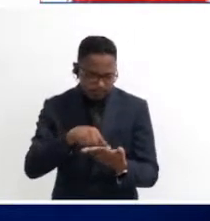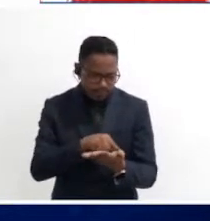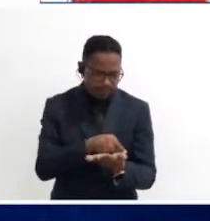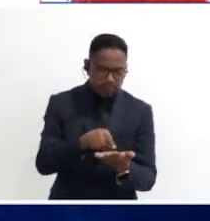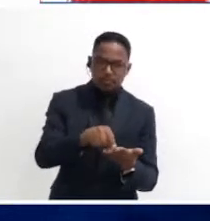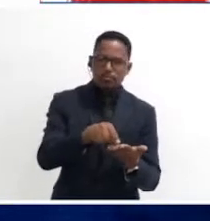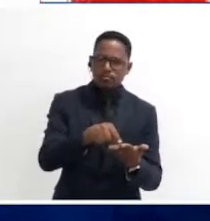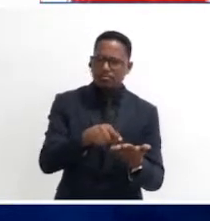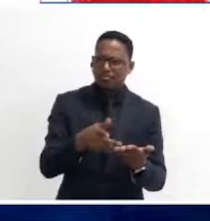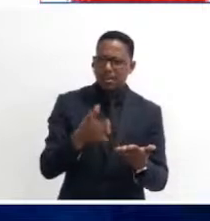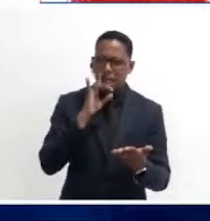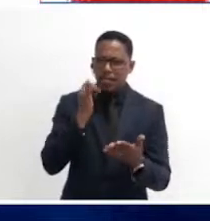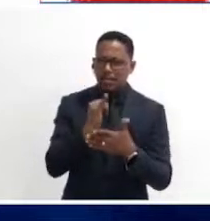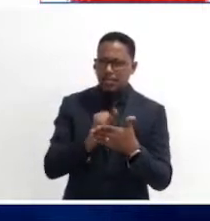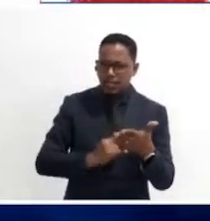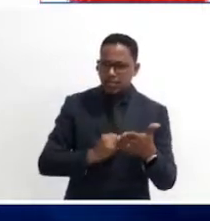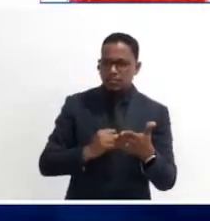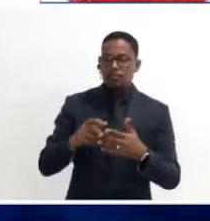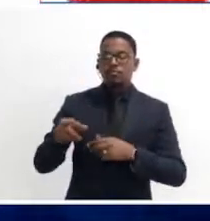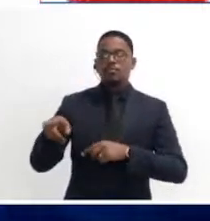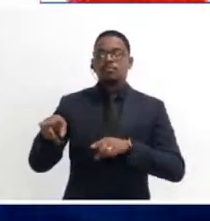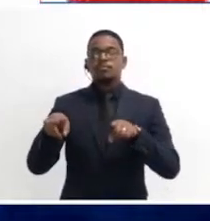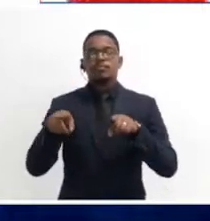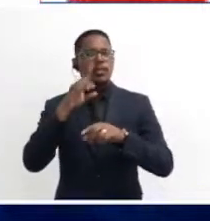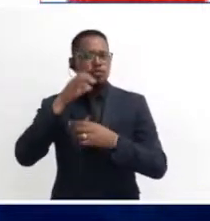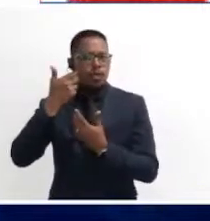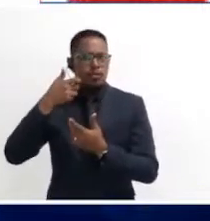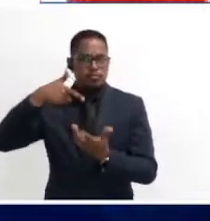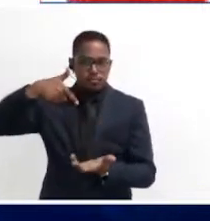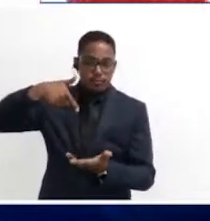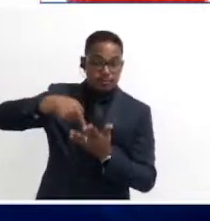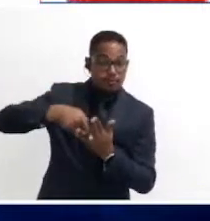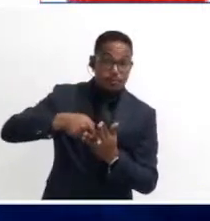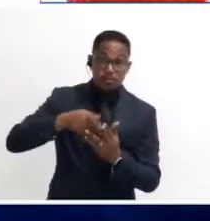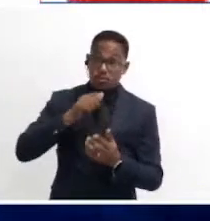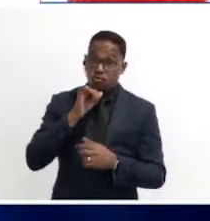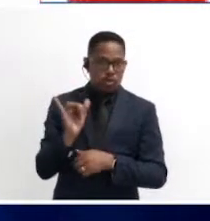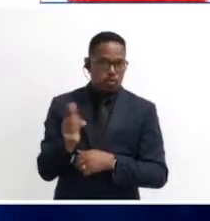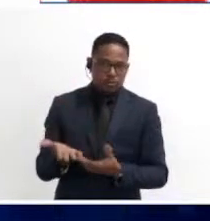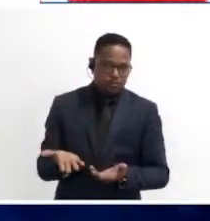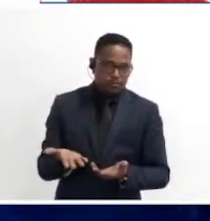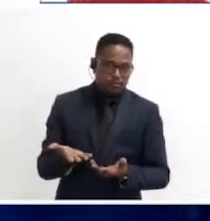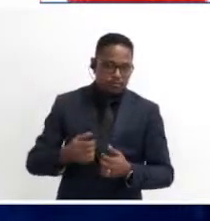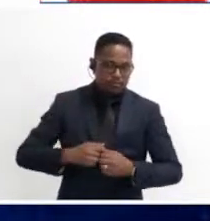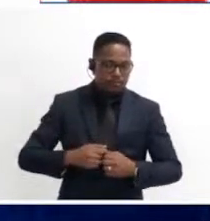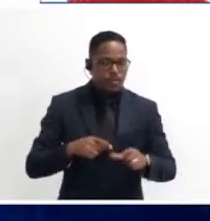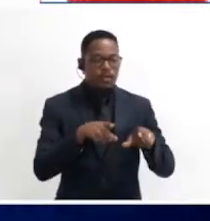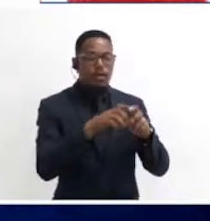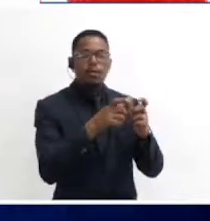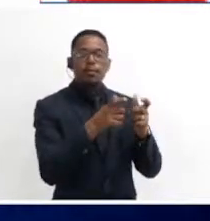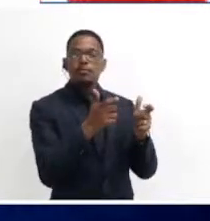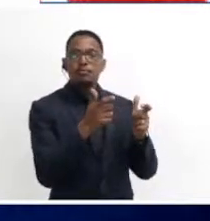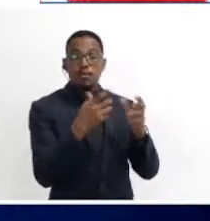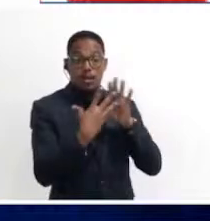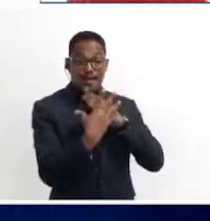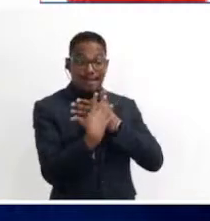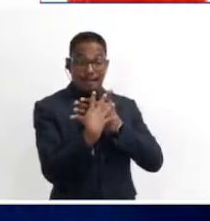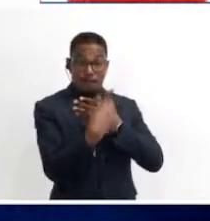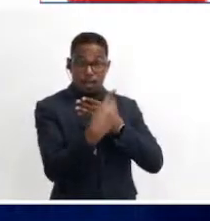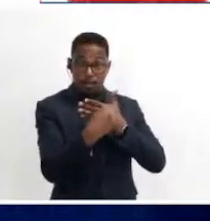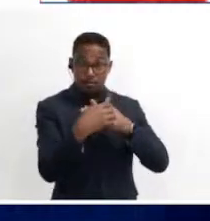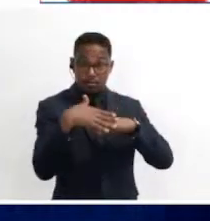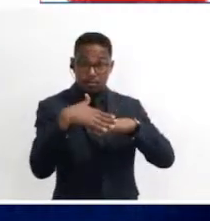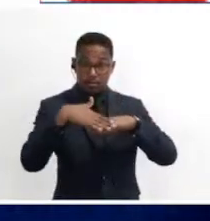so these layers on the outside are additive, what we call additive layers. So it's not a lamination